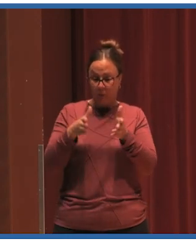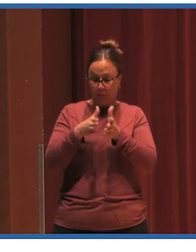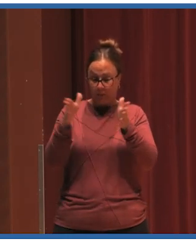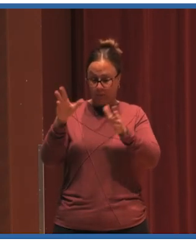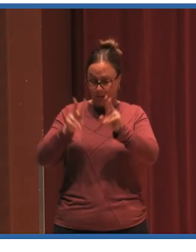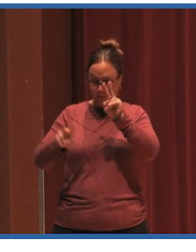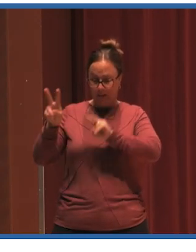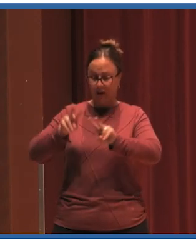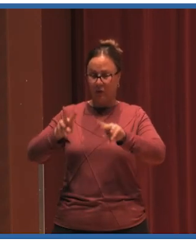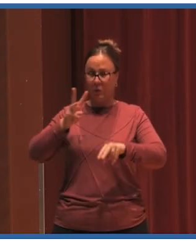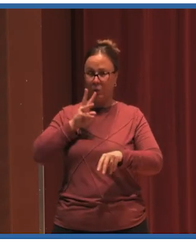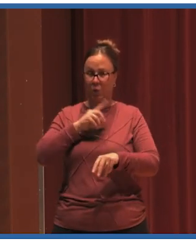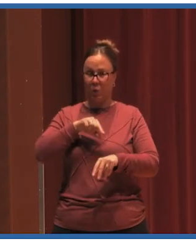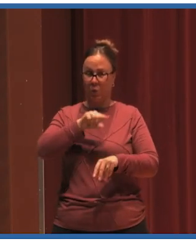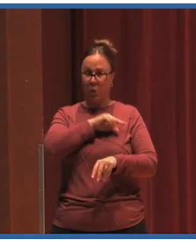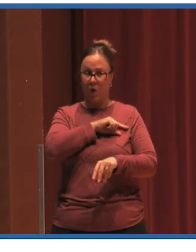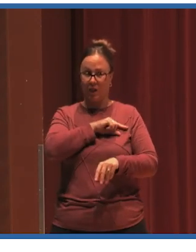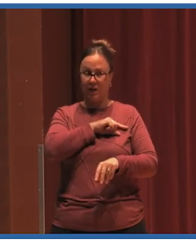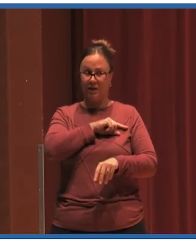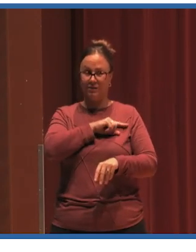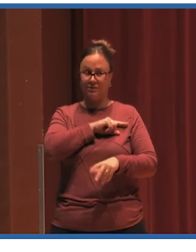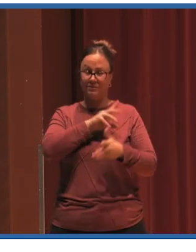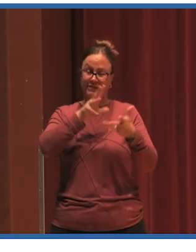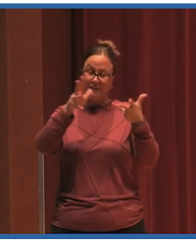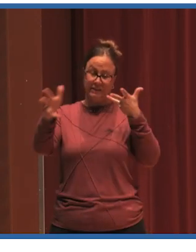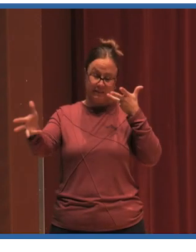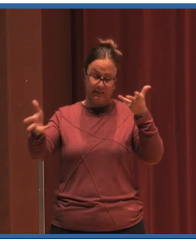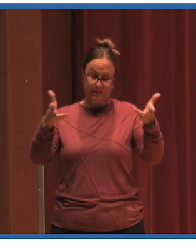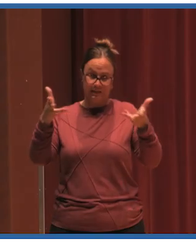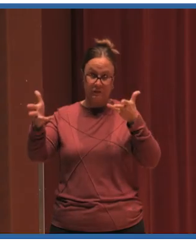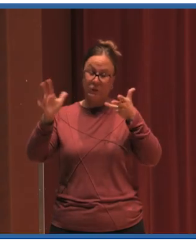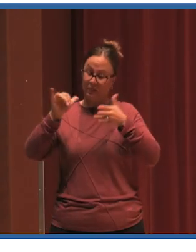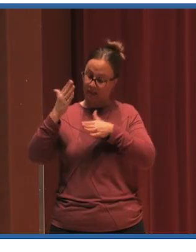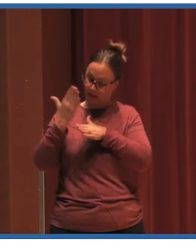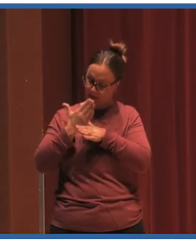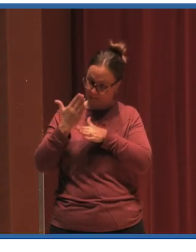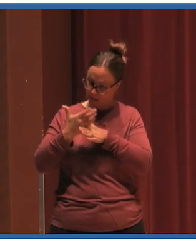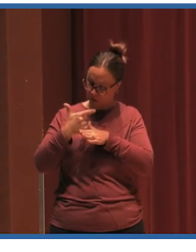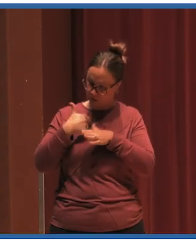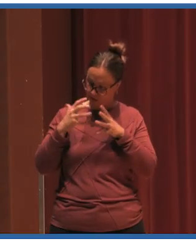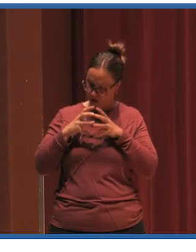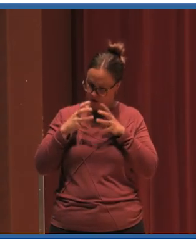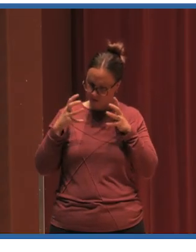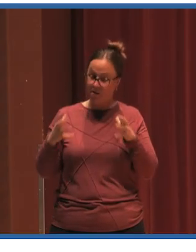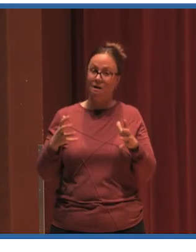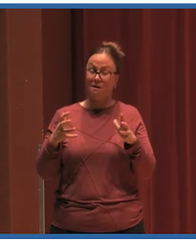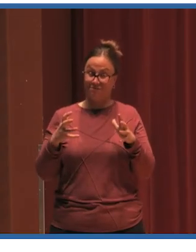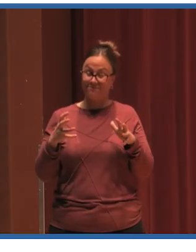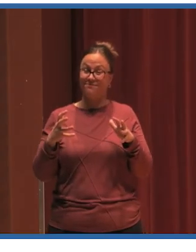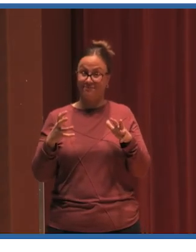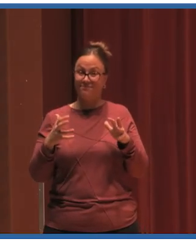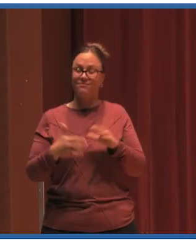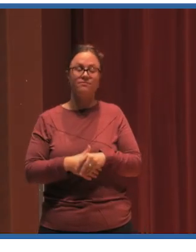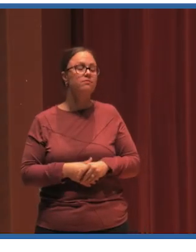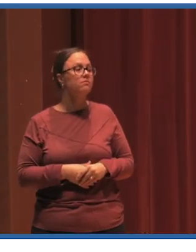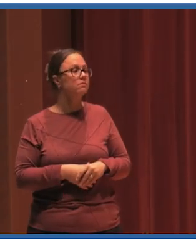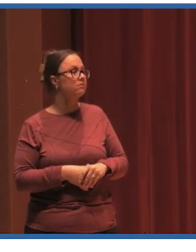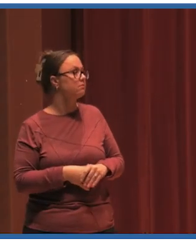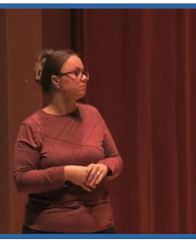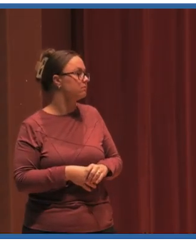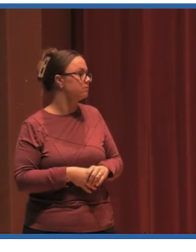quality. So that bothers me a lot. I would throw in one